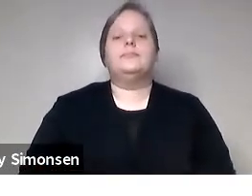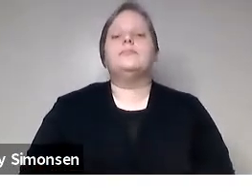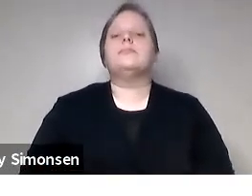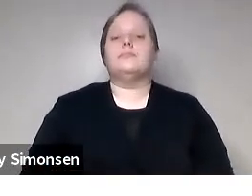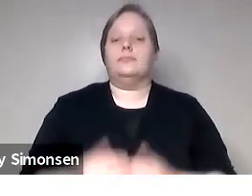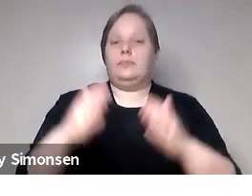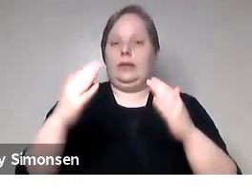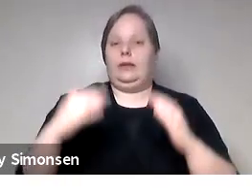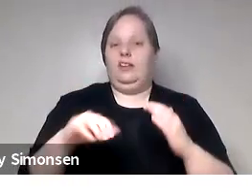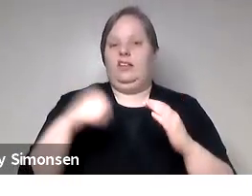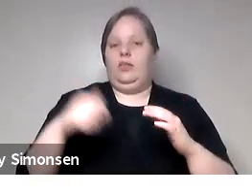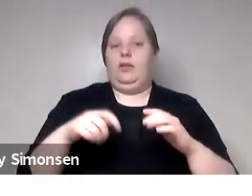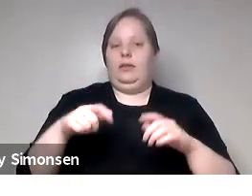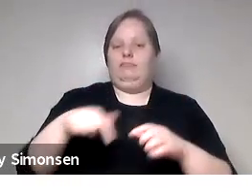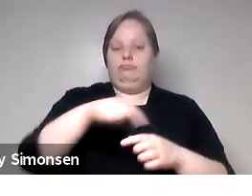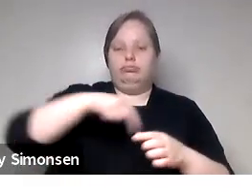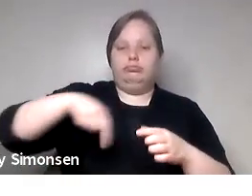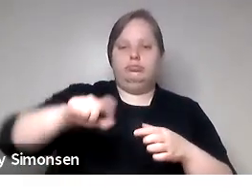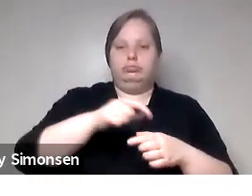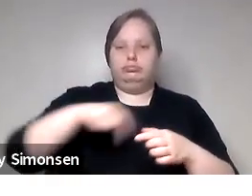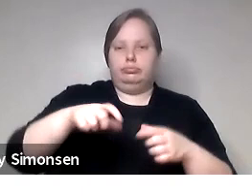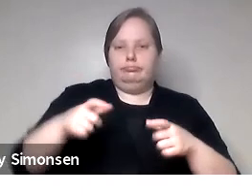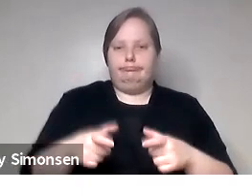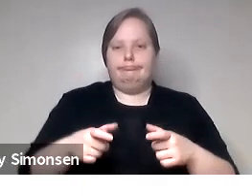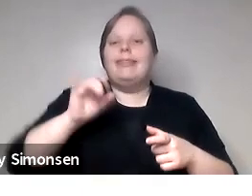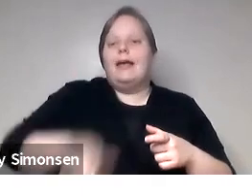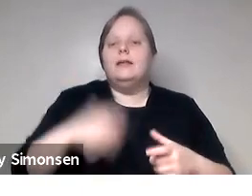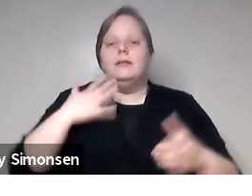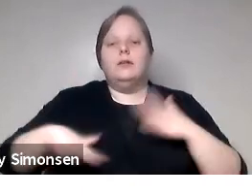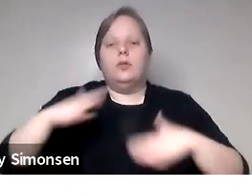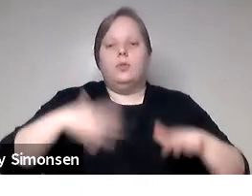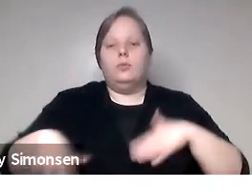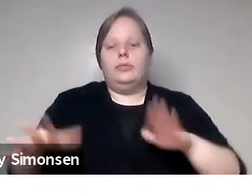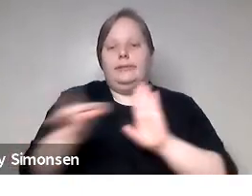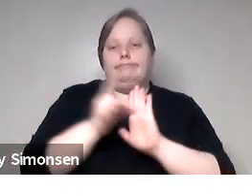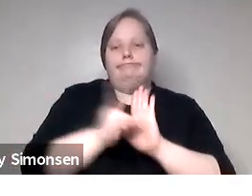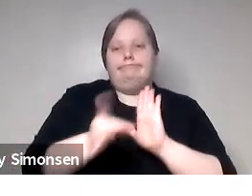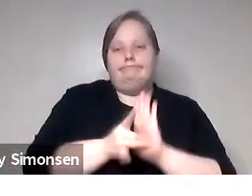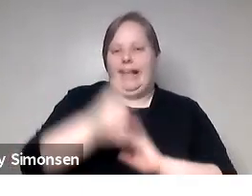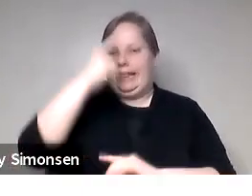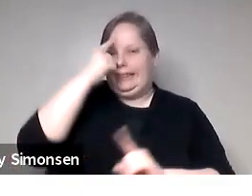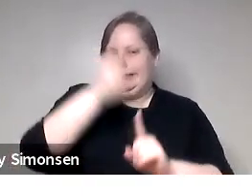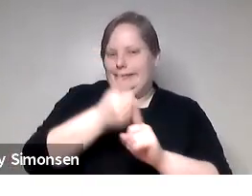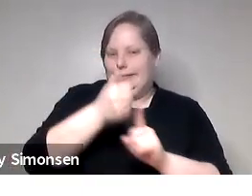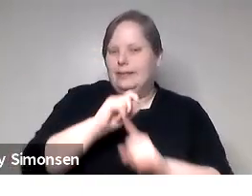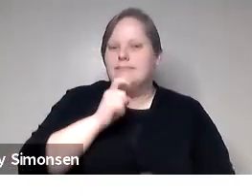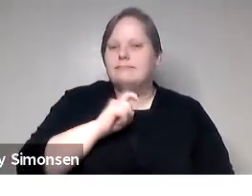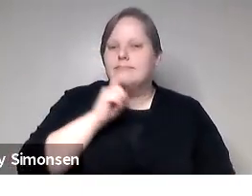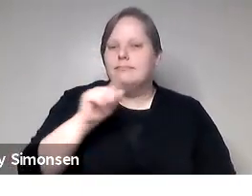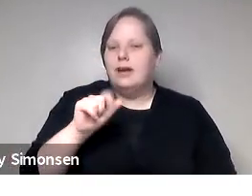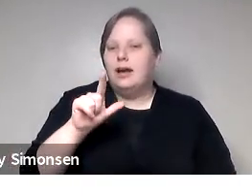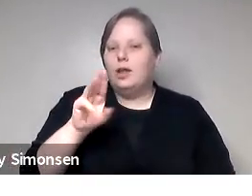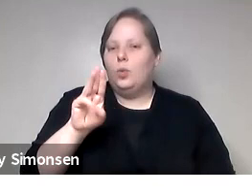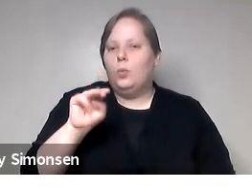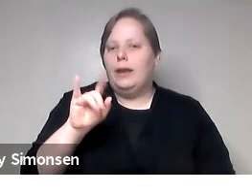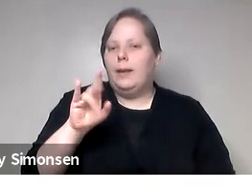are clothing identifiers. These are, I believe, aluminum clothing tags.